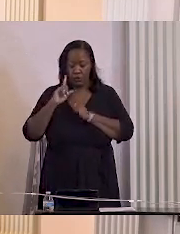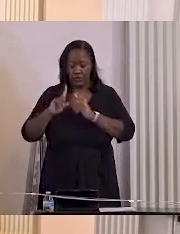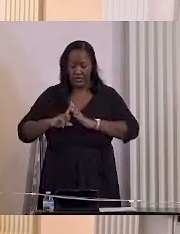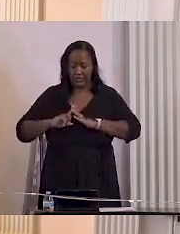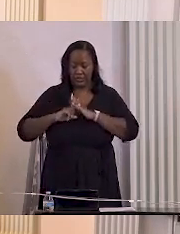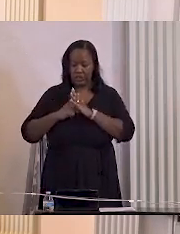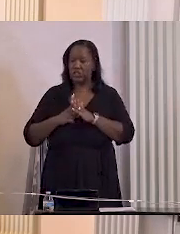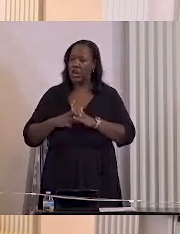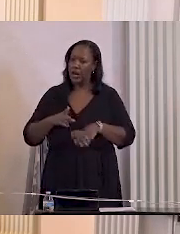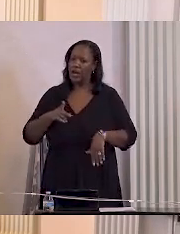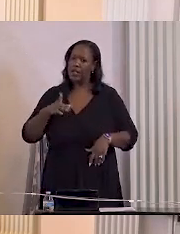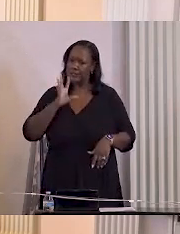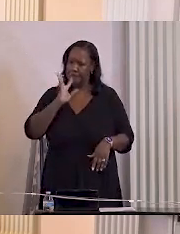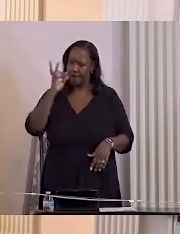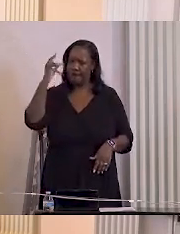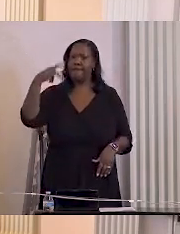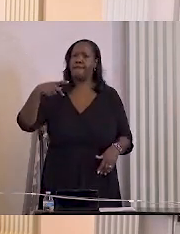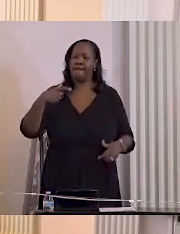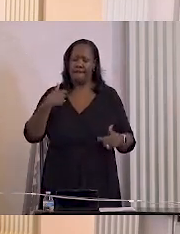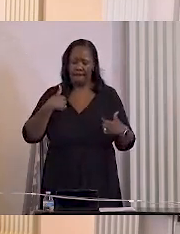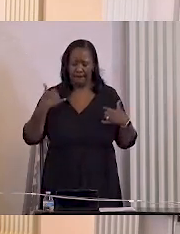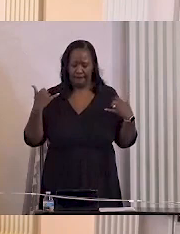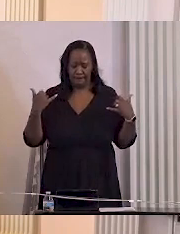Or you can start speaking up.